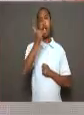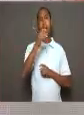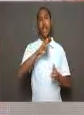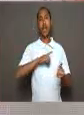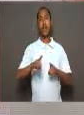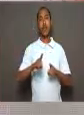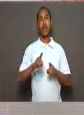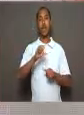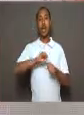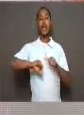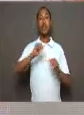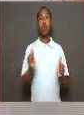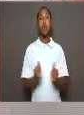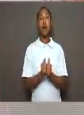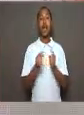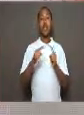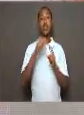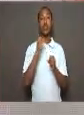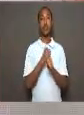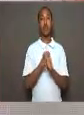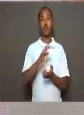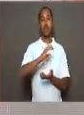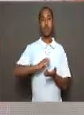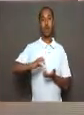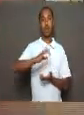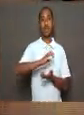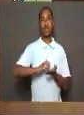atoms combine to form compounds?